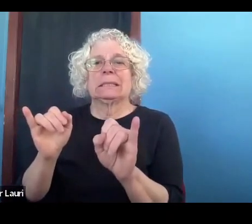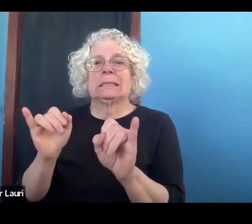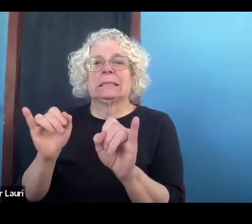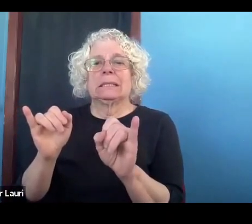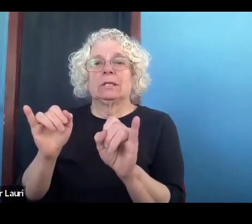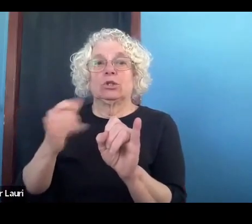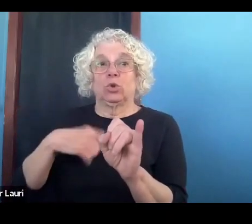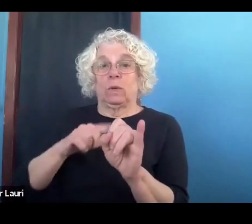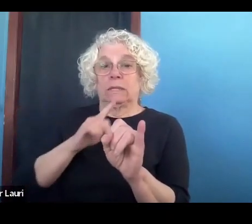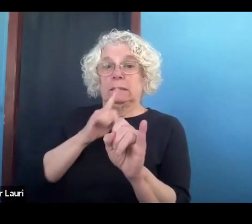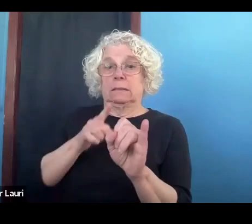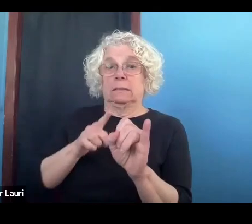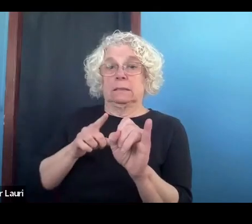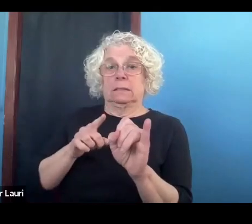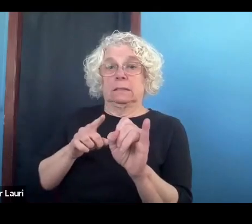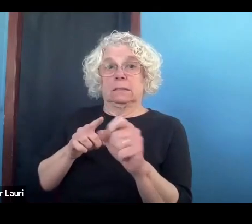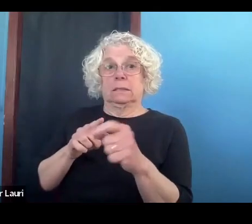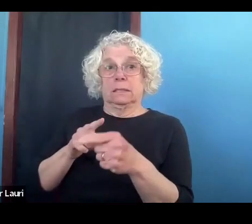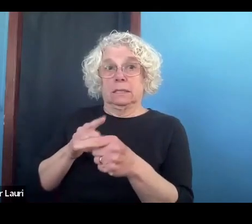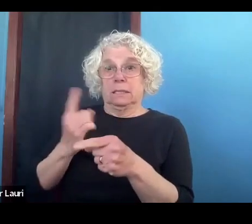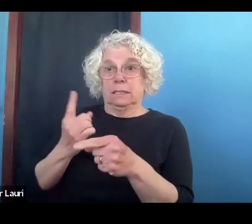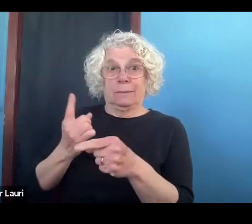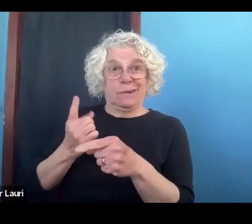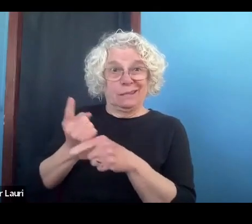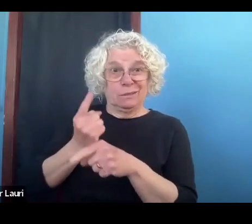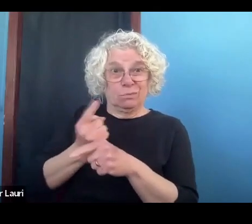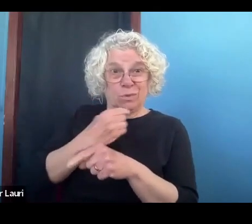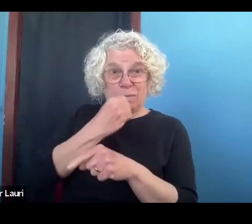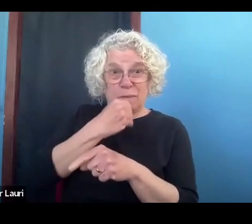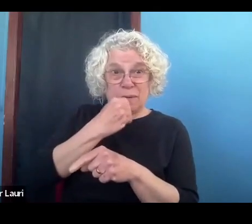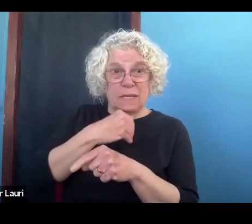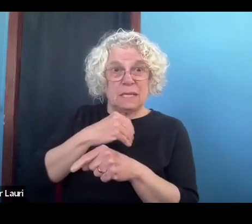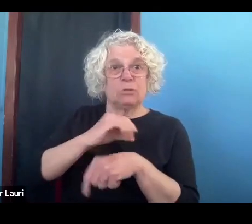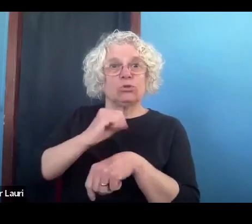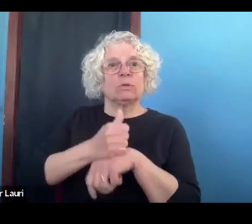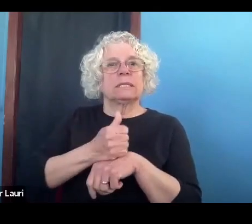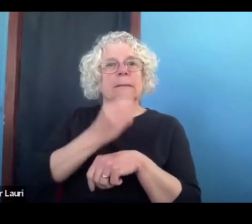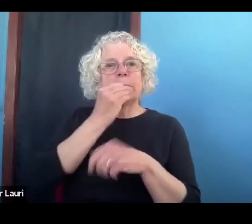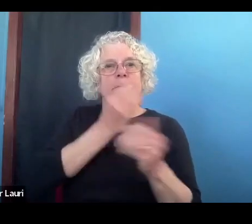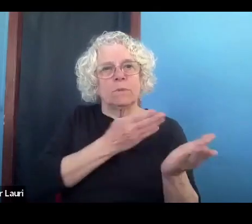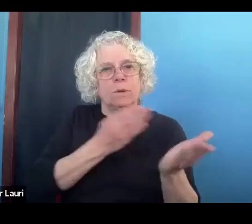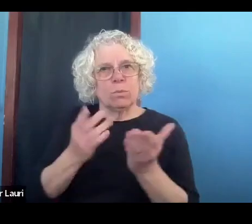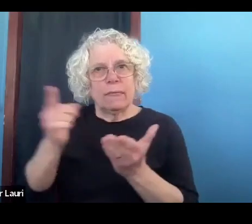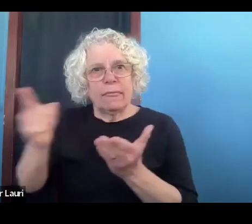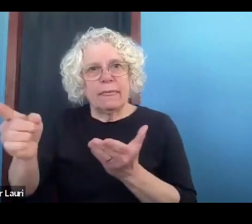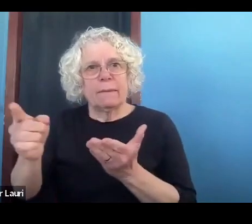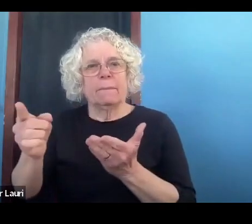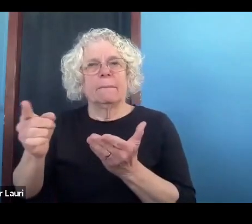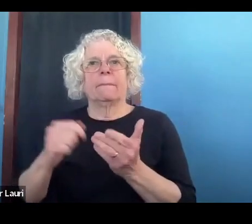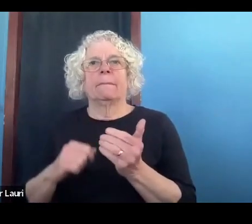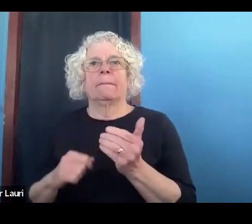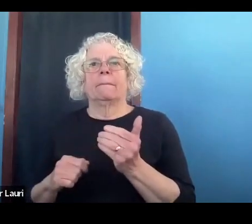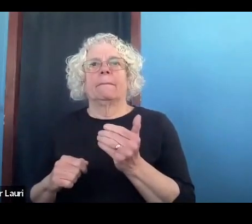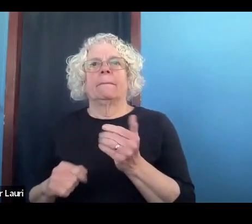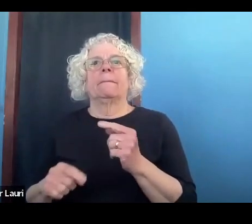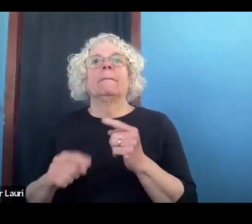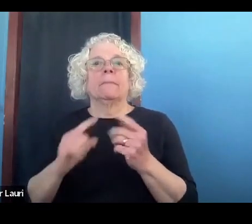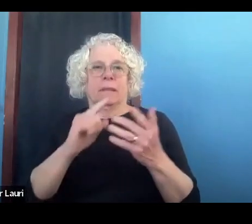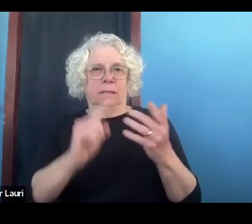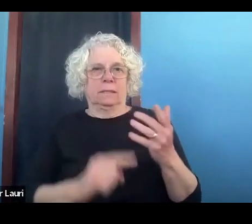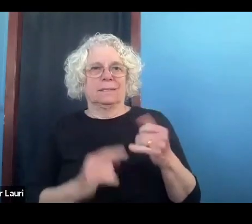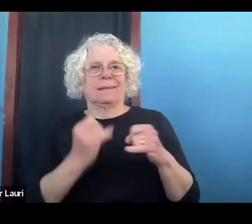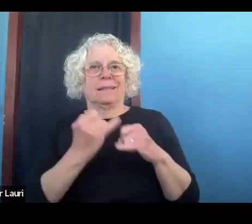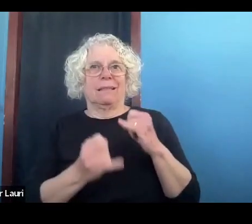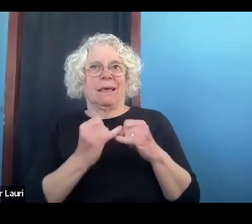we want to ensure that someone has proper nutrition, setting up a meal delivery and prep for them to come in. And then also legal assistance.